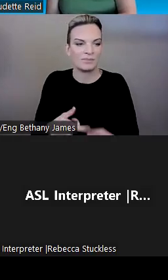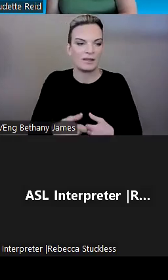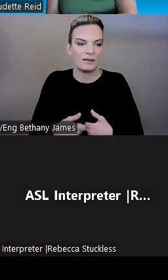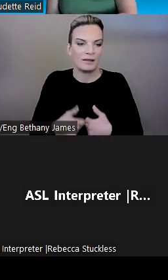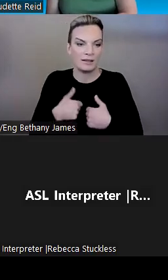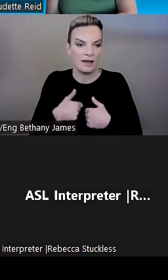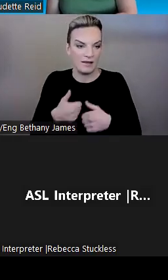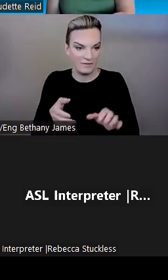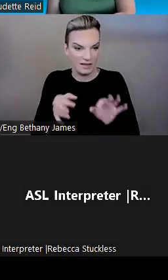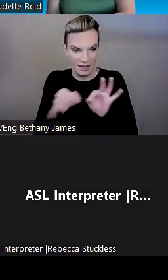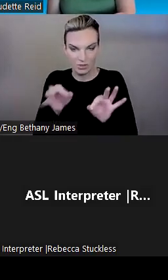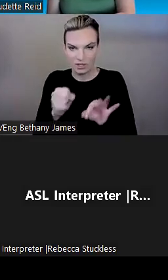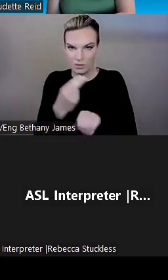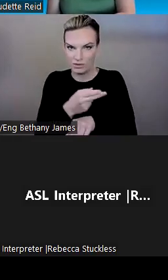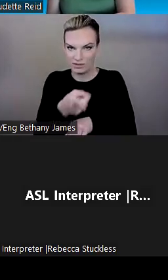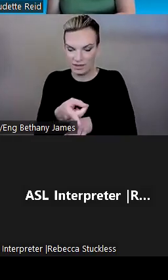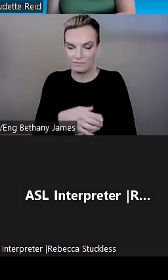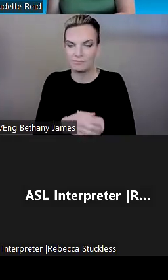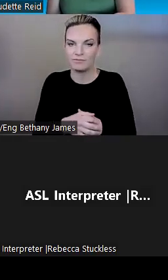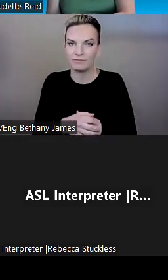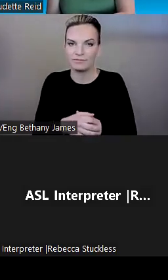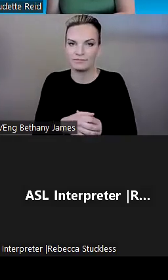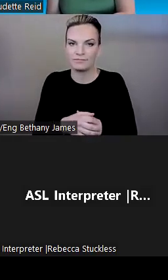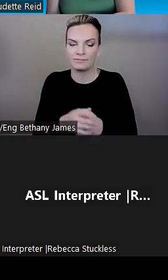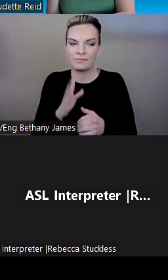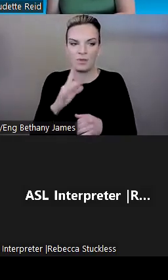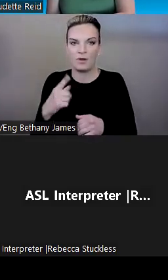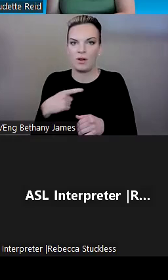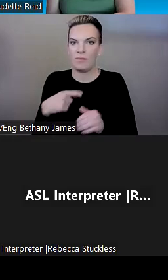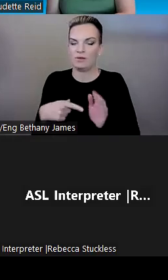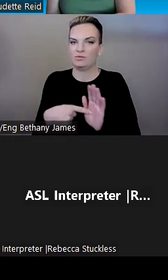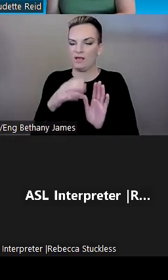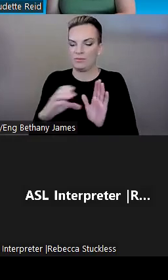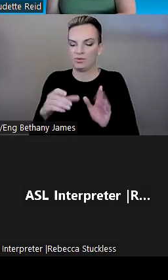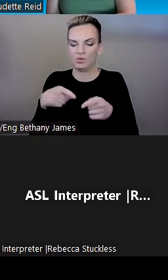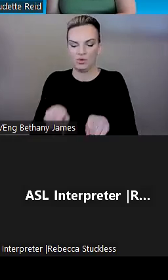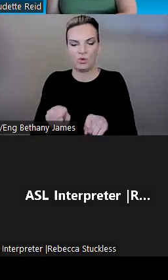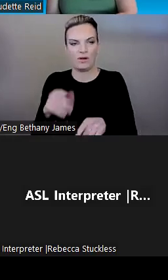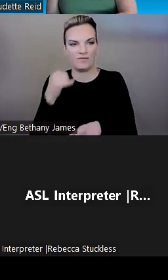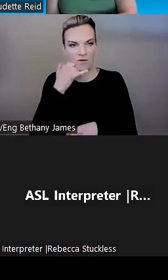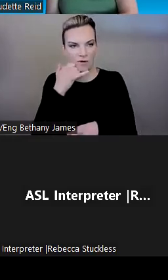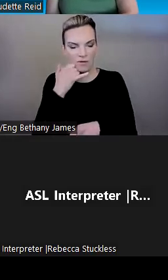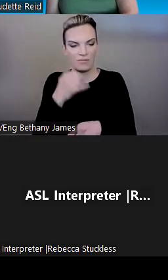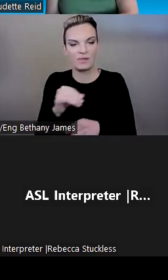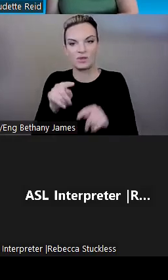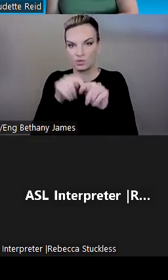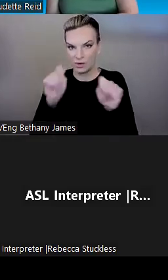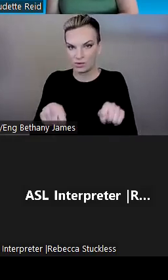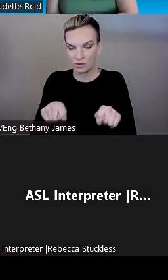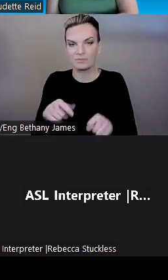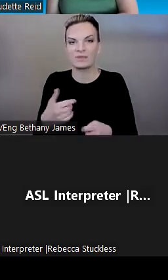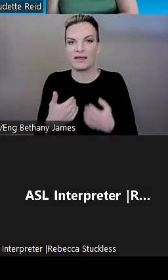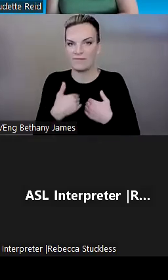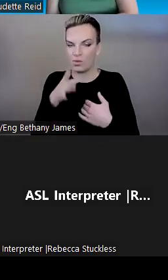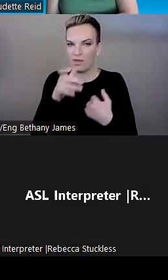with real-time text to automatically display captions during a phone call. Transcripts for them are also